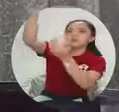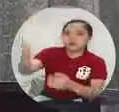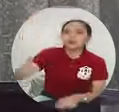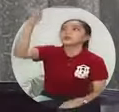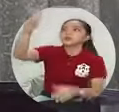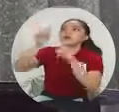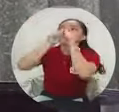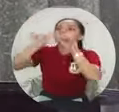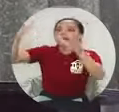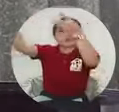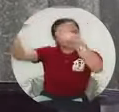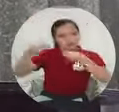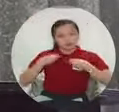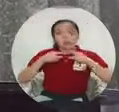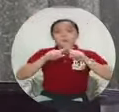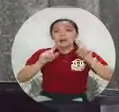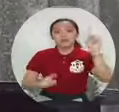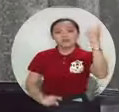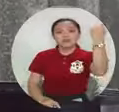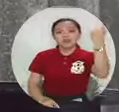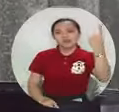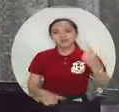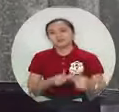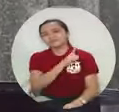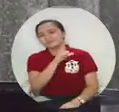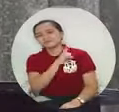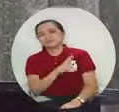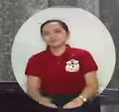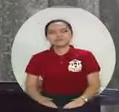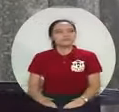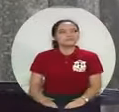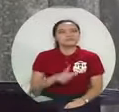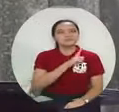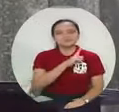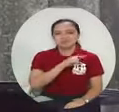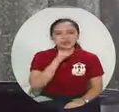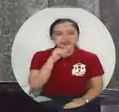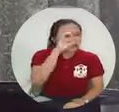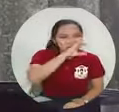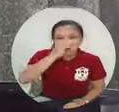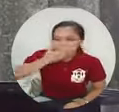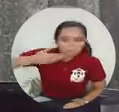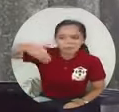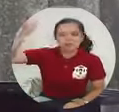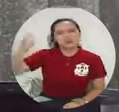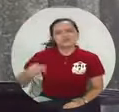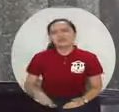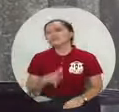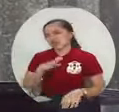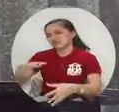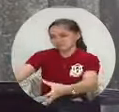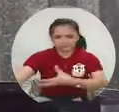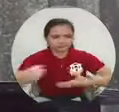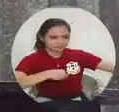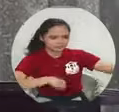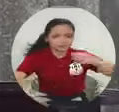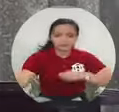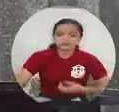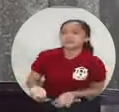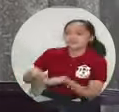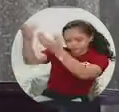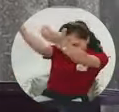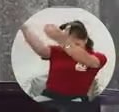it properly. Then first fruit giving affirms or vouches our relationship with